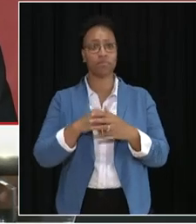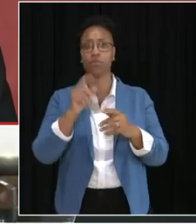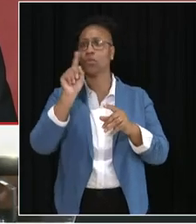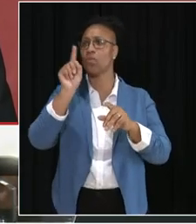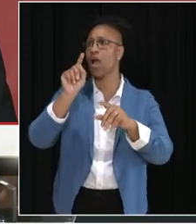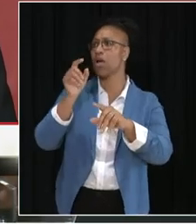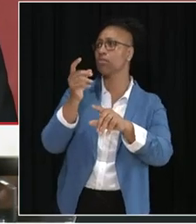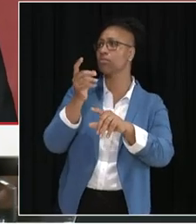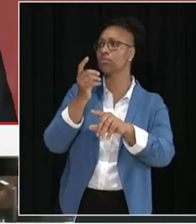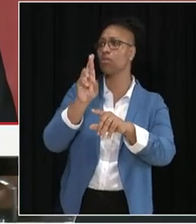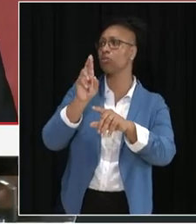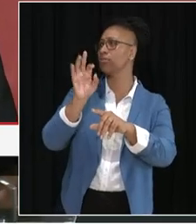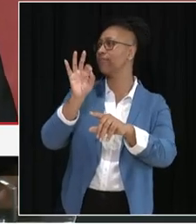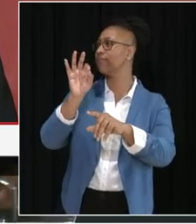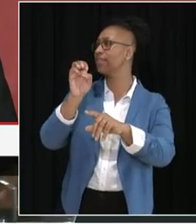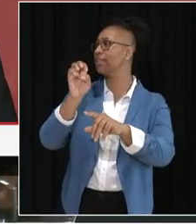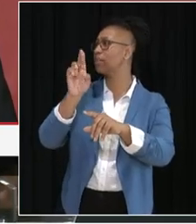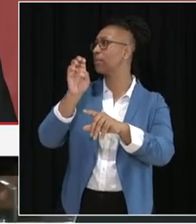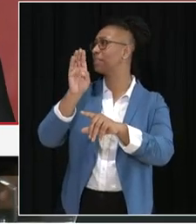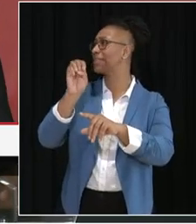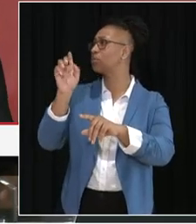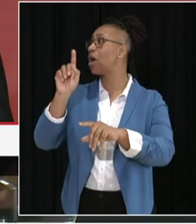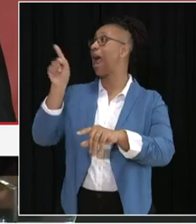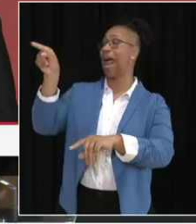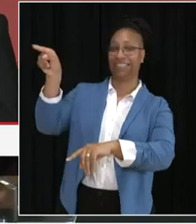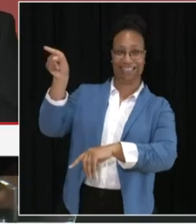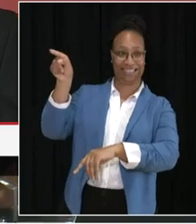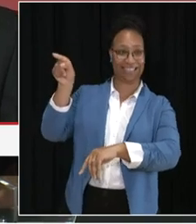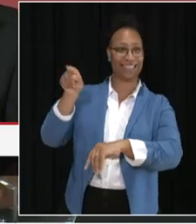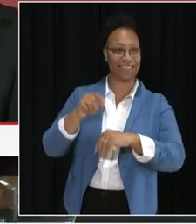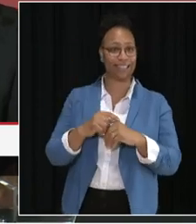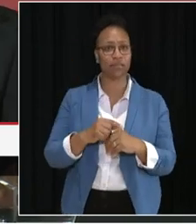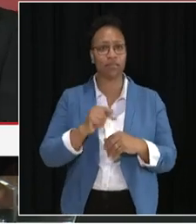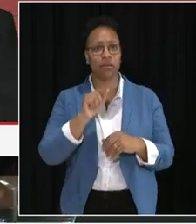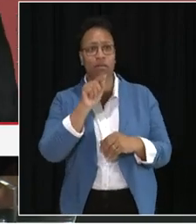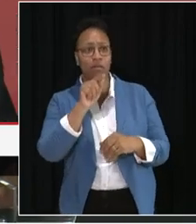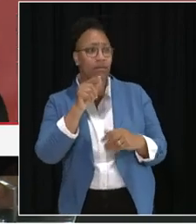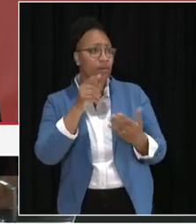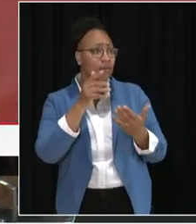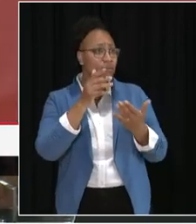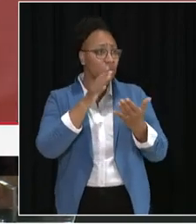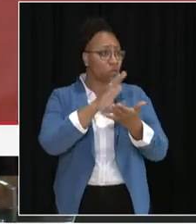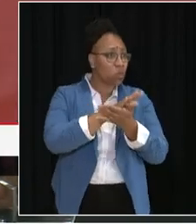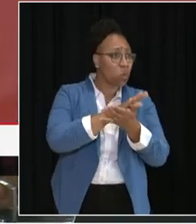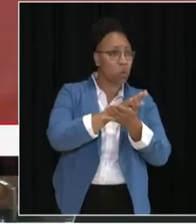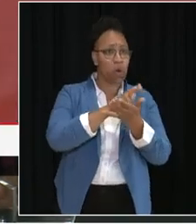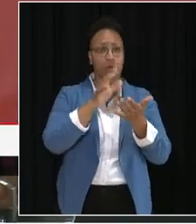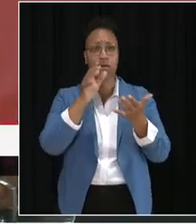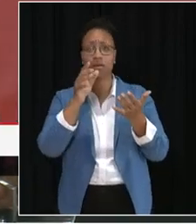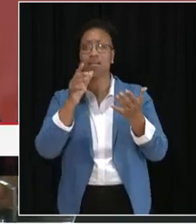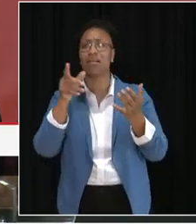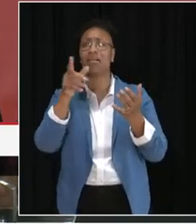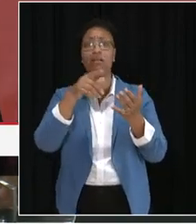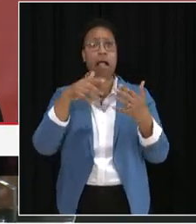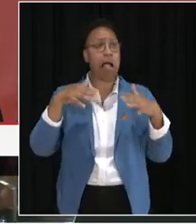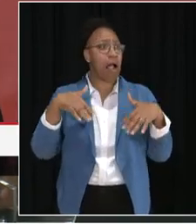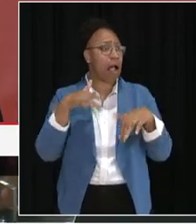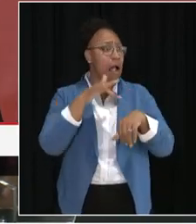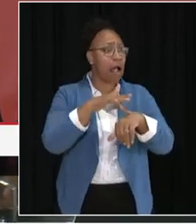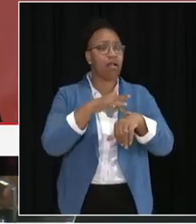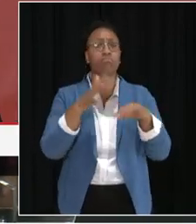And to the leadership of this school, for those who don't know, I had the opportunity of visiting Bard in Baltimore